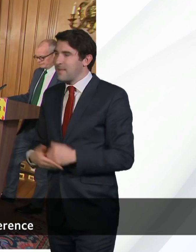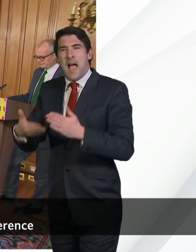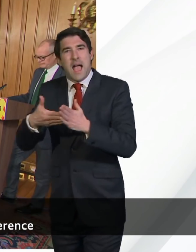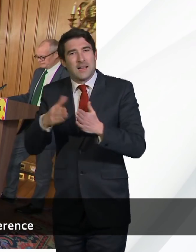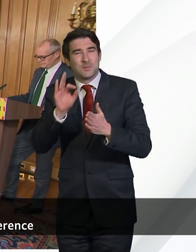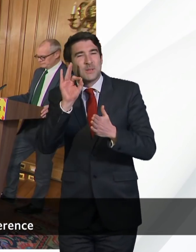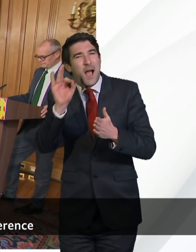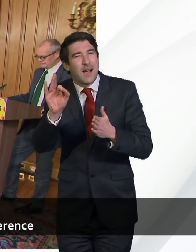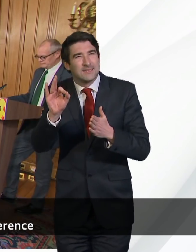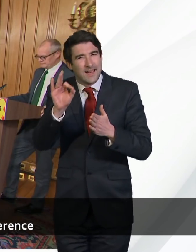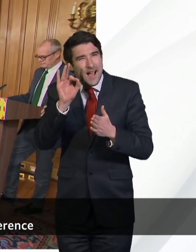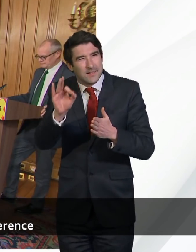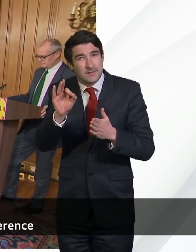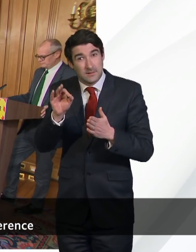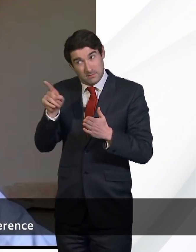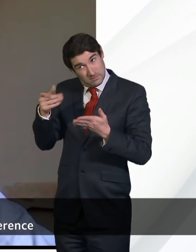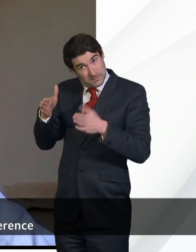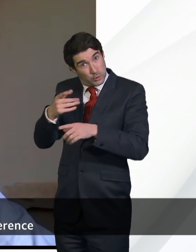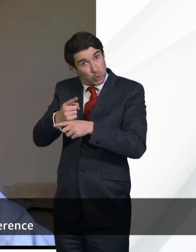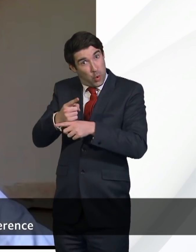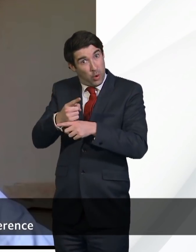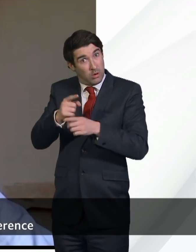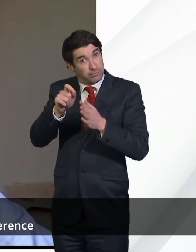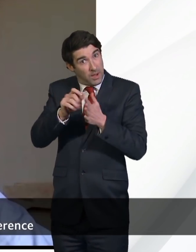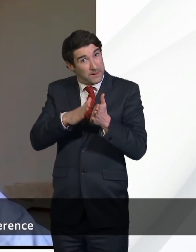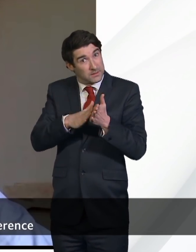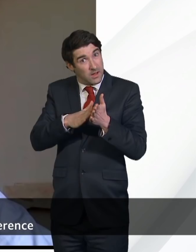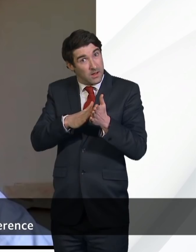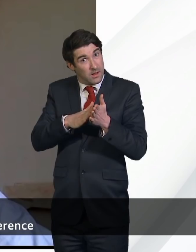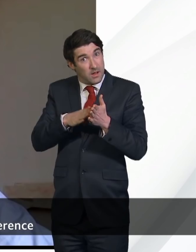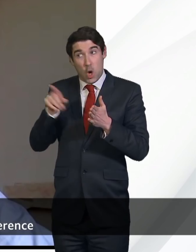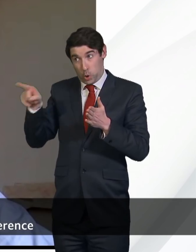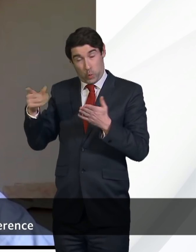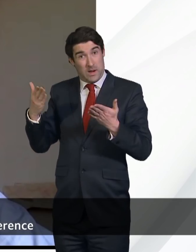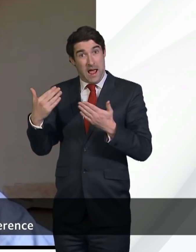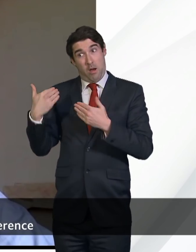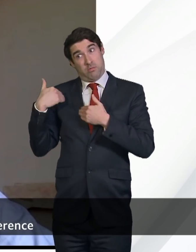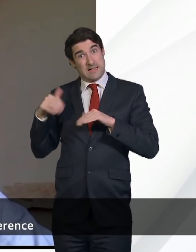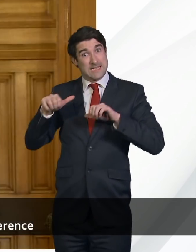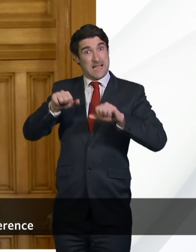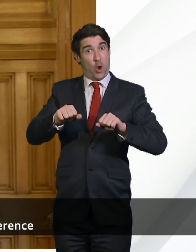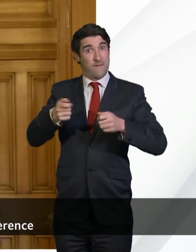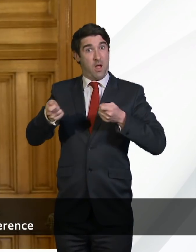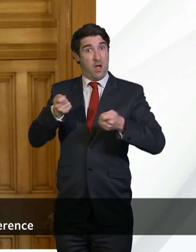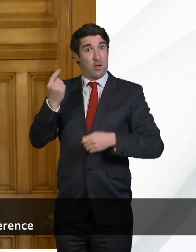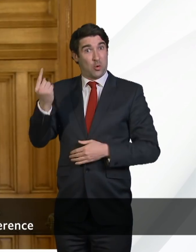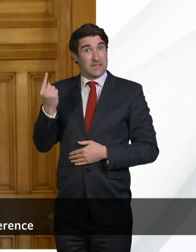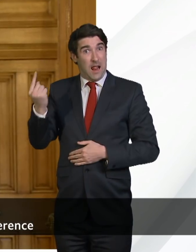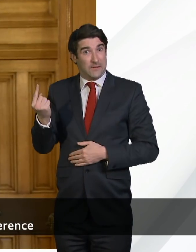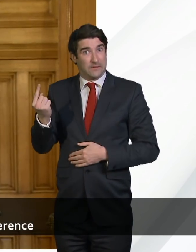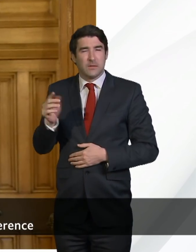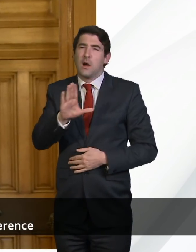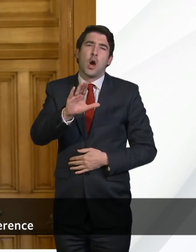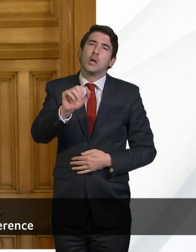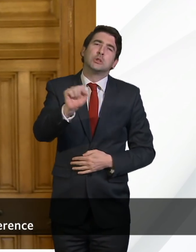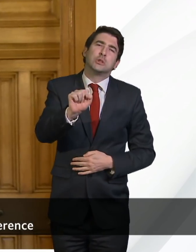you managed to have any contact with the Prime Minister since you took over his responsibilities at all? Not yet. I think it's important to, particularly